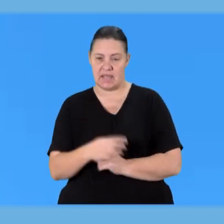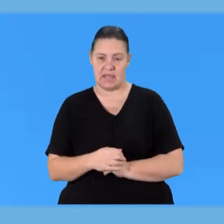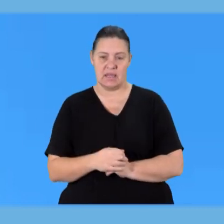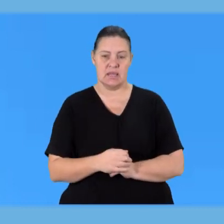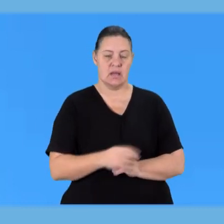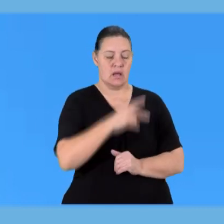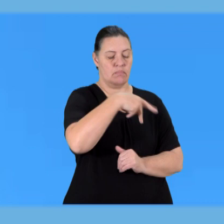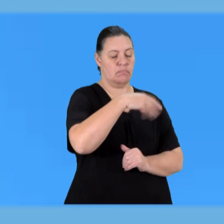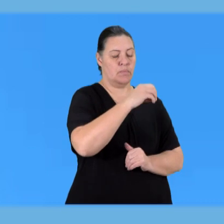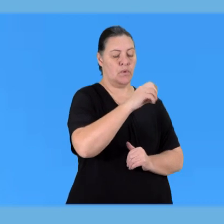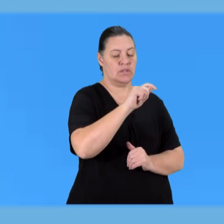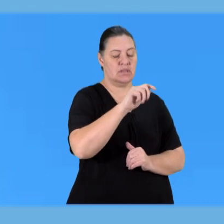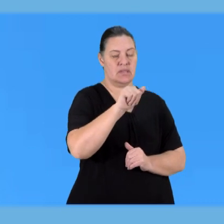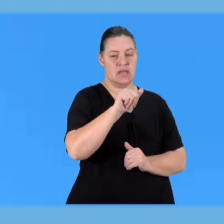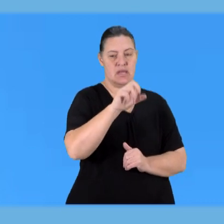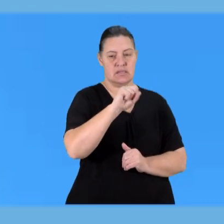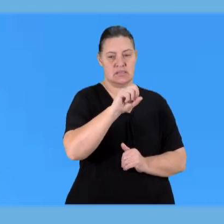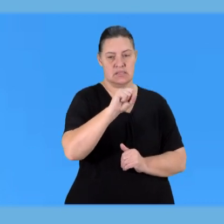know this is going to be our potassium.